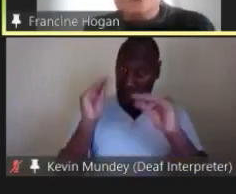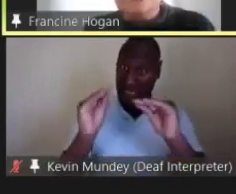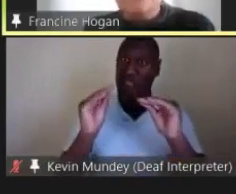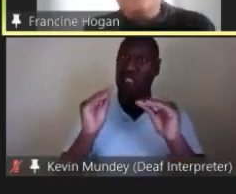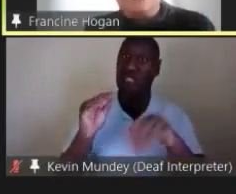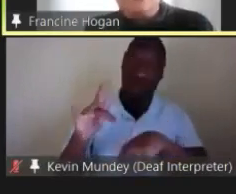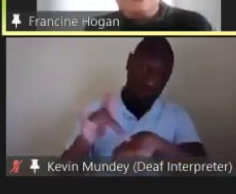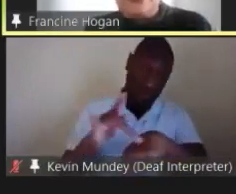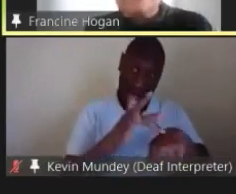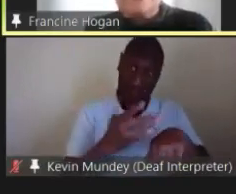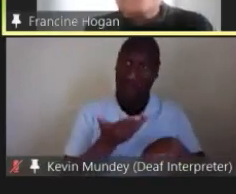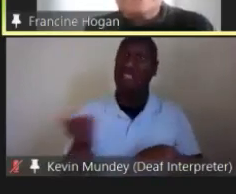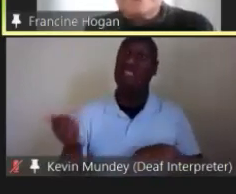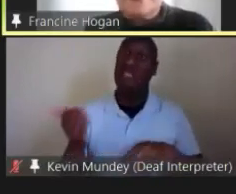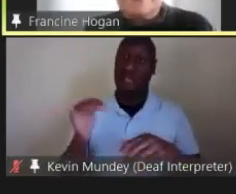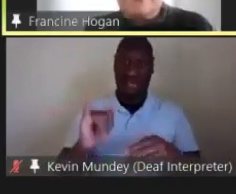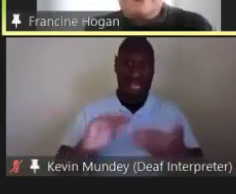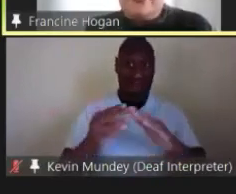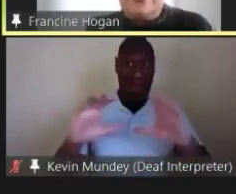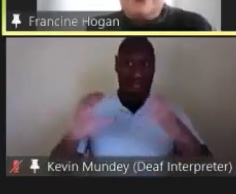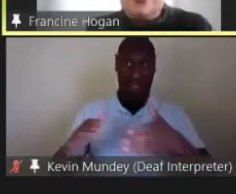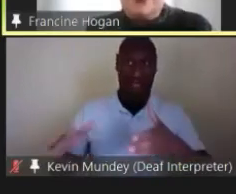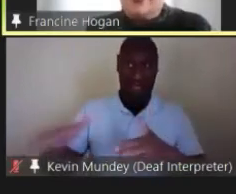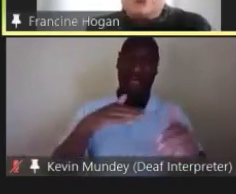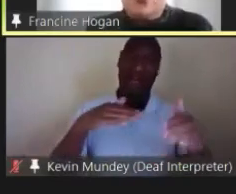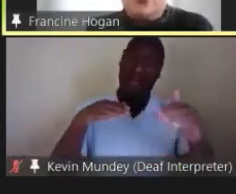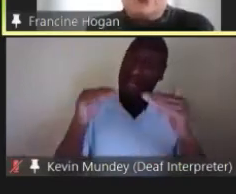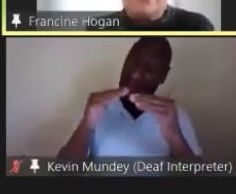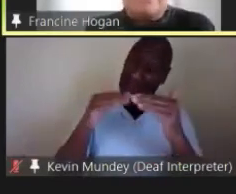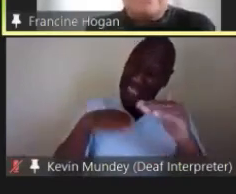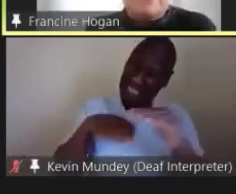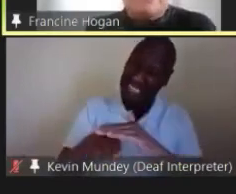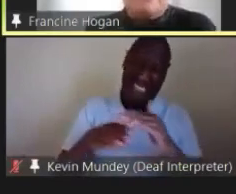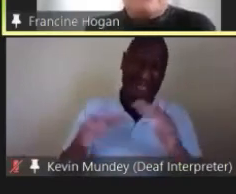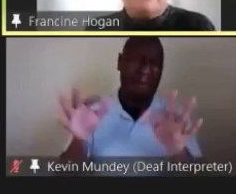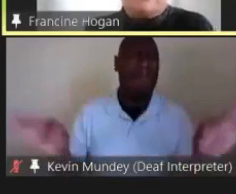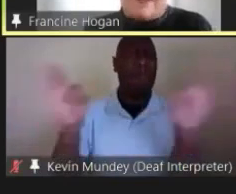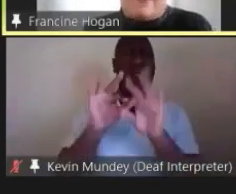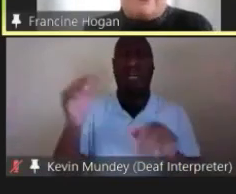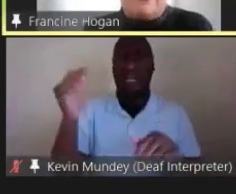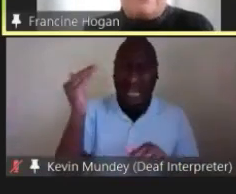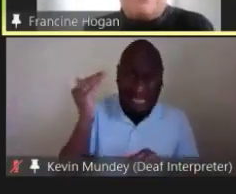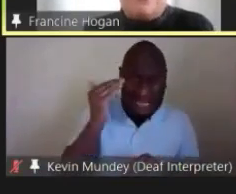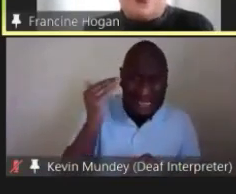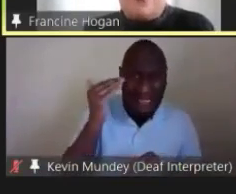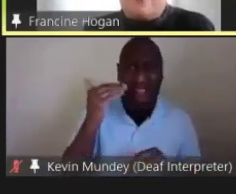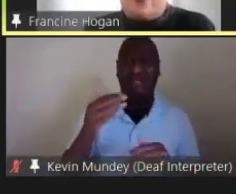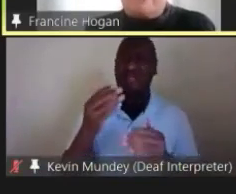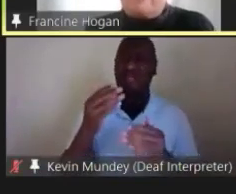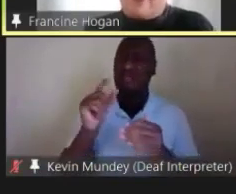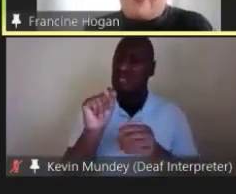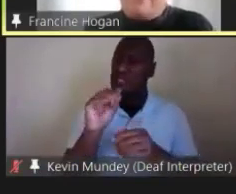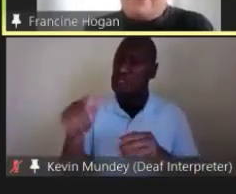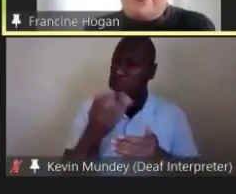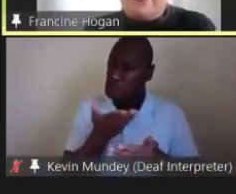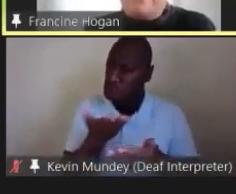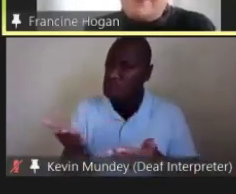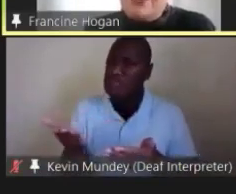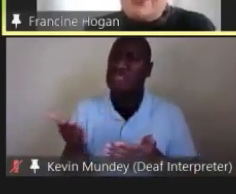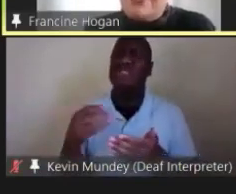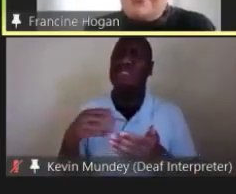Latino community equal access to necessary knowledge and tools. For families of children birth to